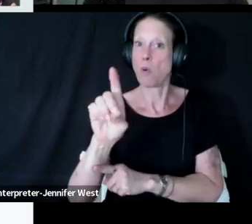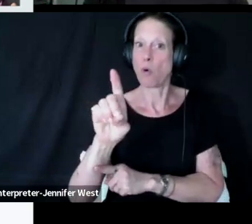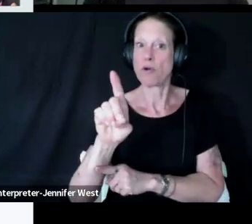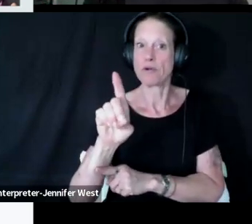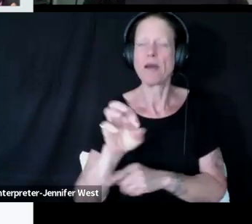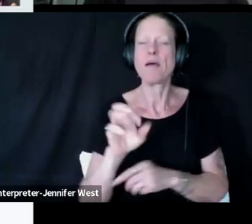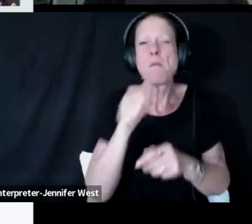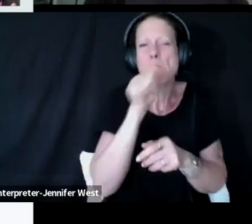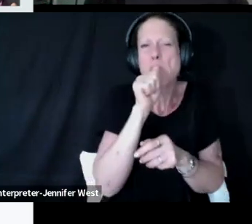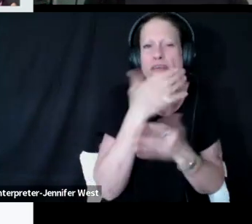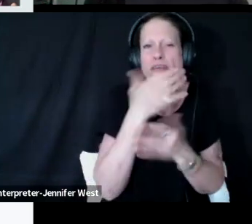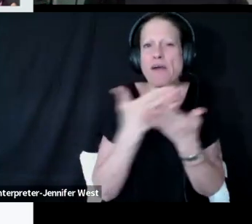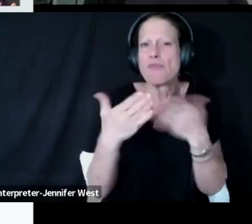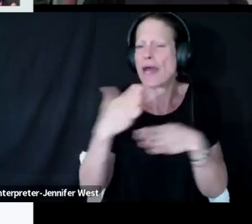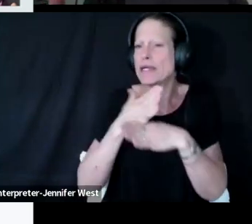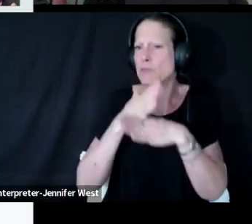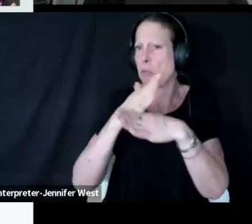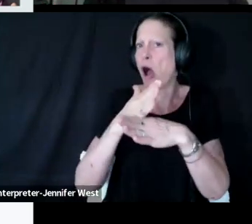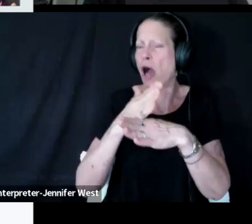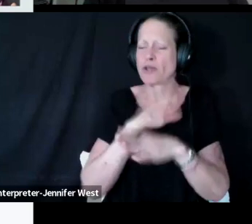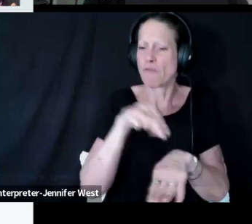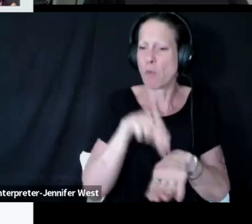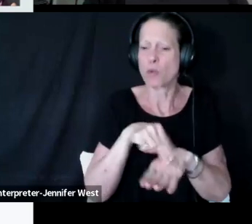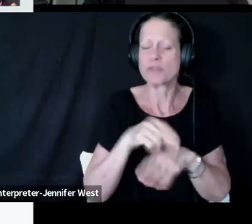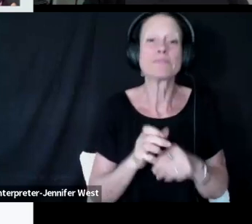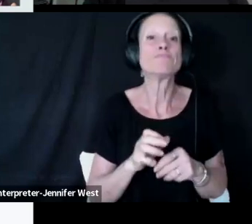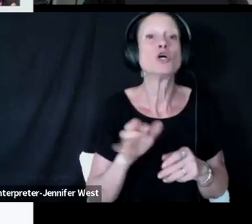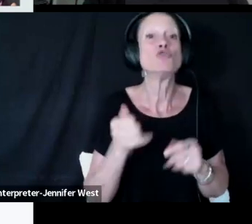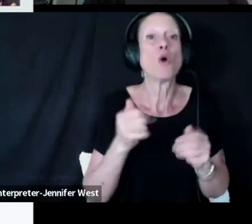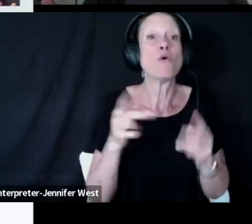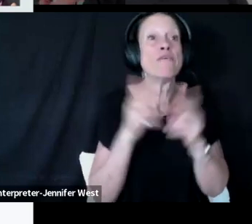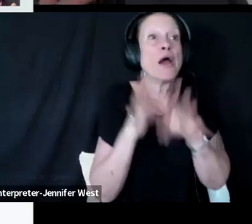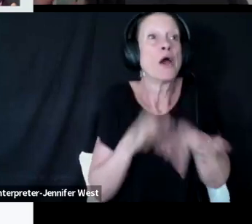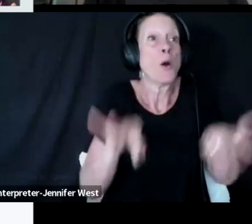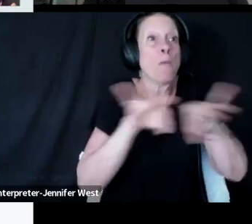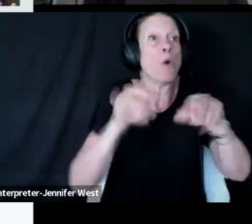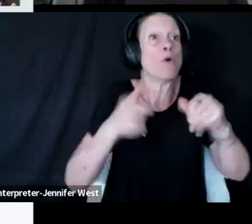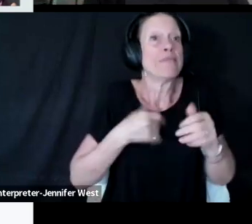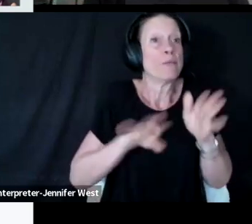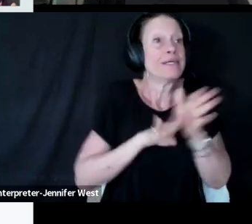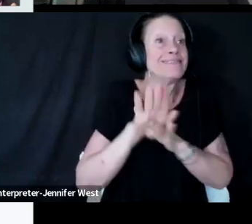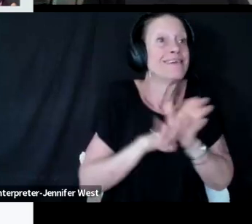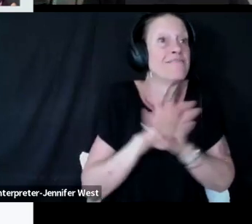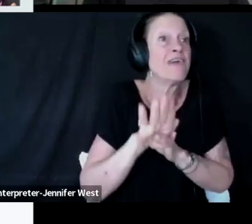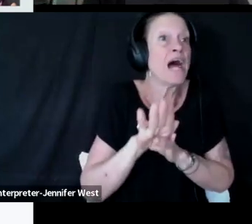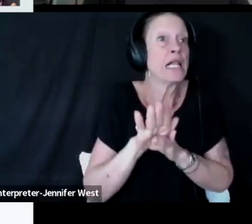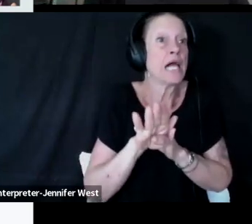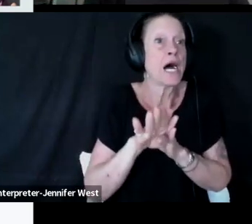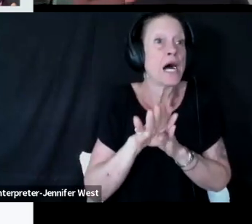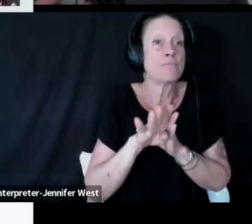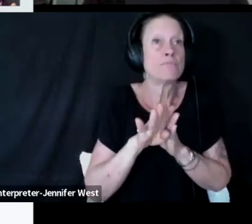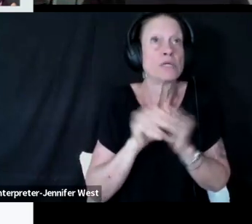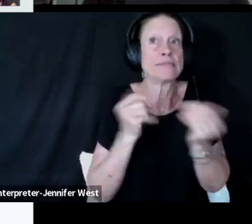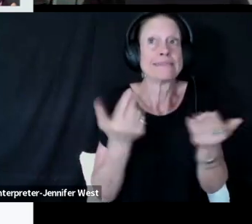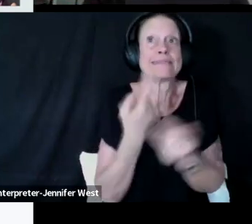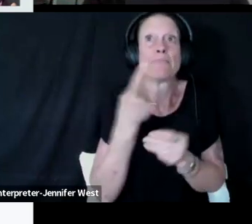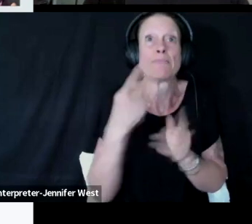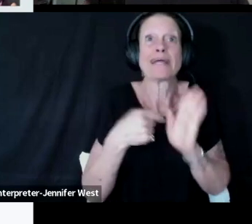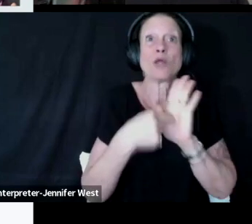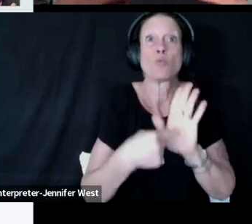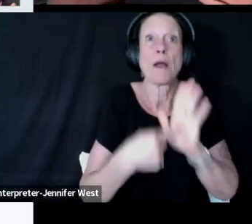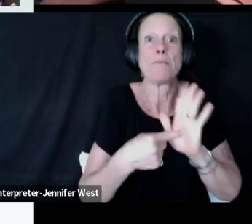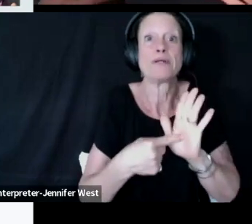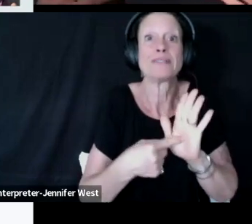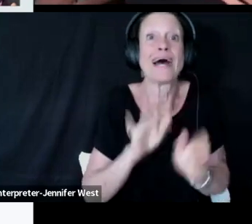to Debbie and myself was that we built a product that really represented life, not like a legal